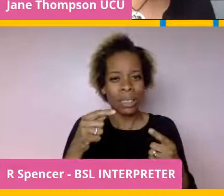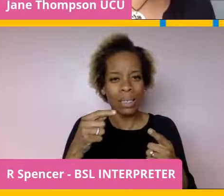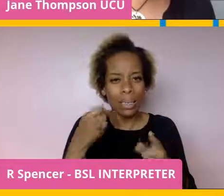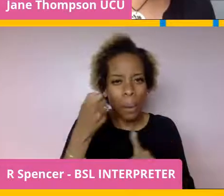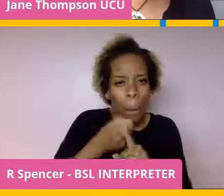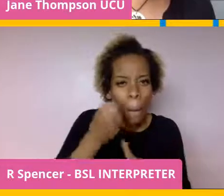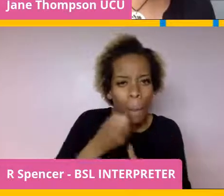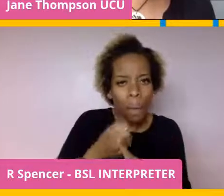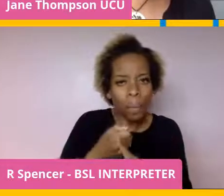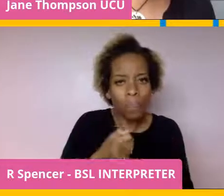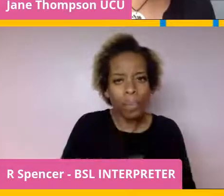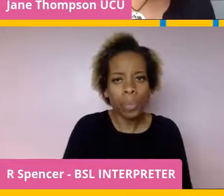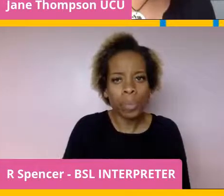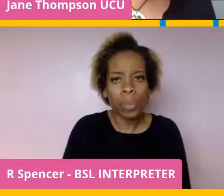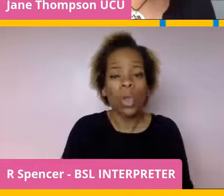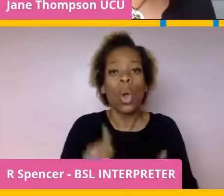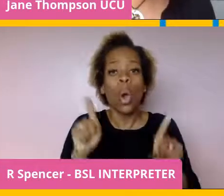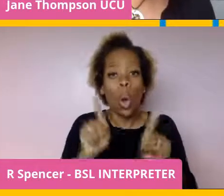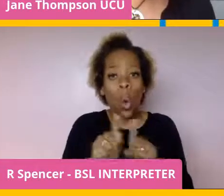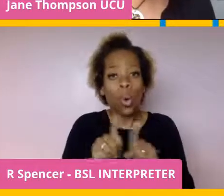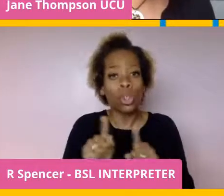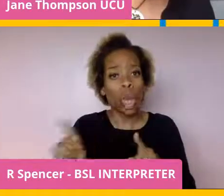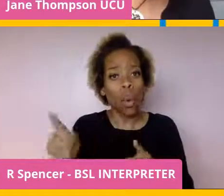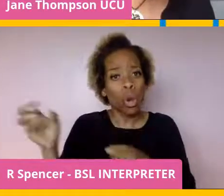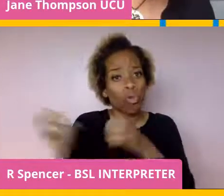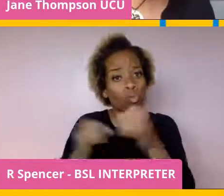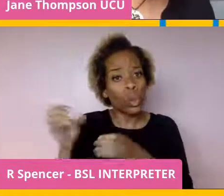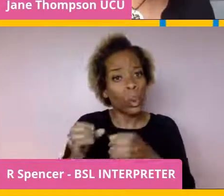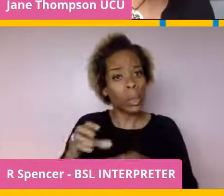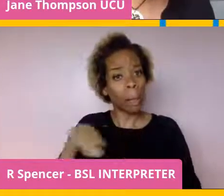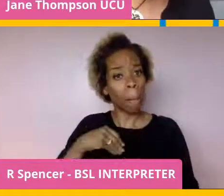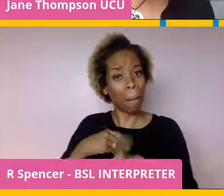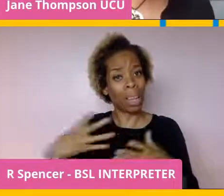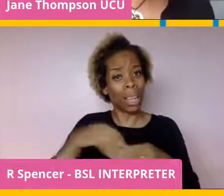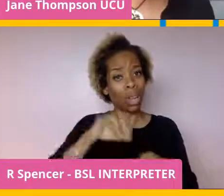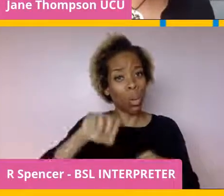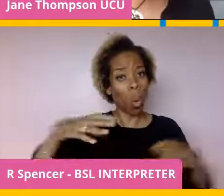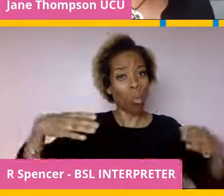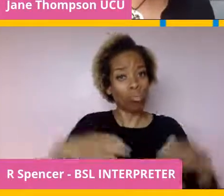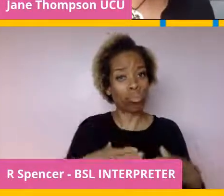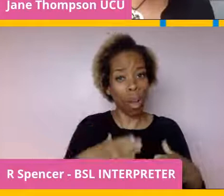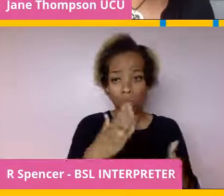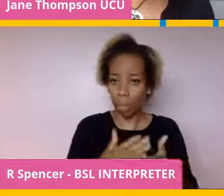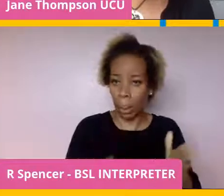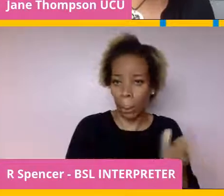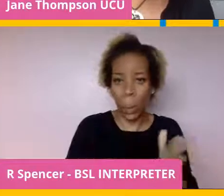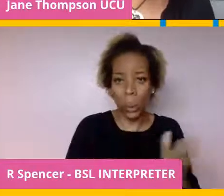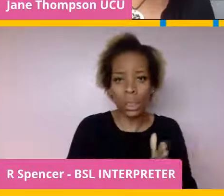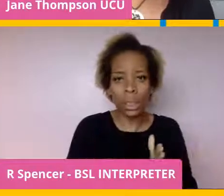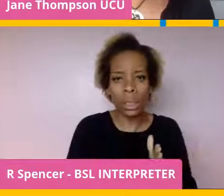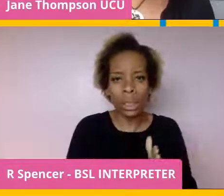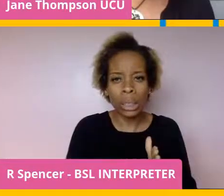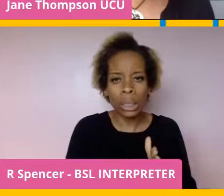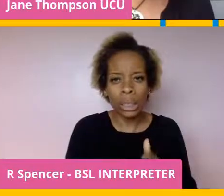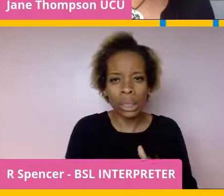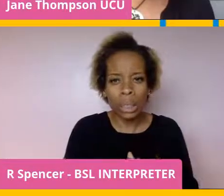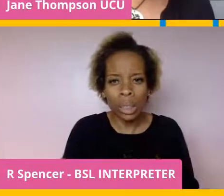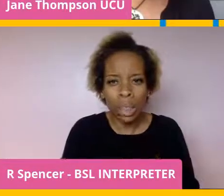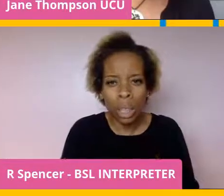So I think the other side of that is recruiting members to your branch. obviously I come from a branch where we've been